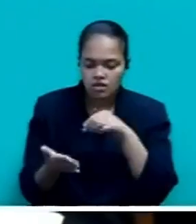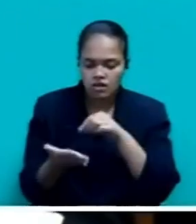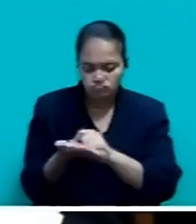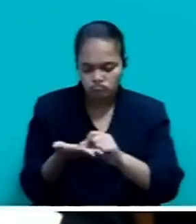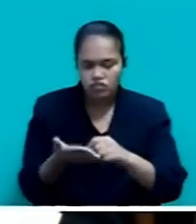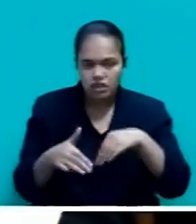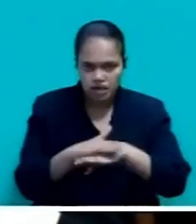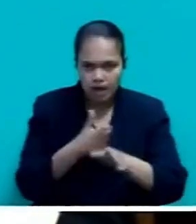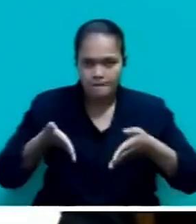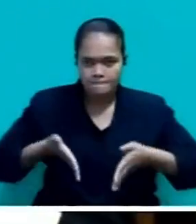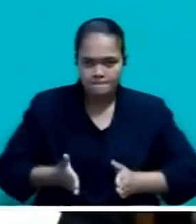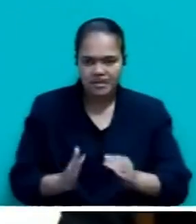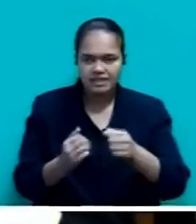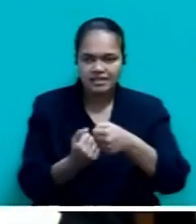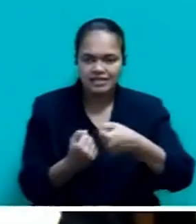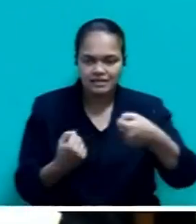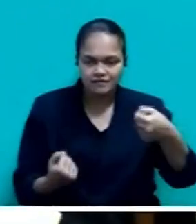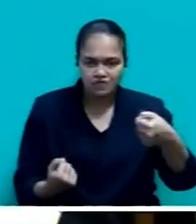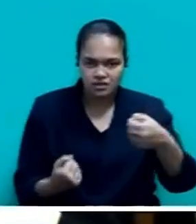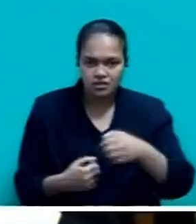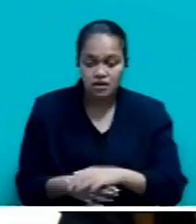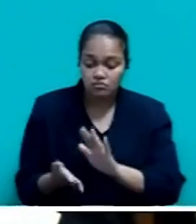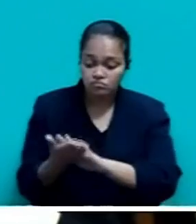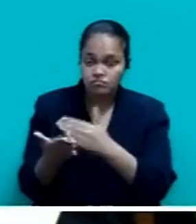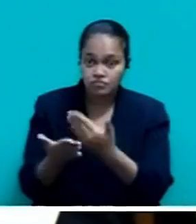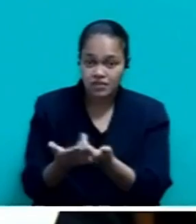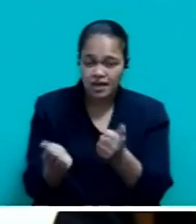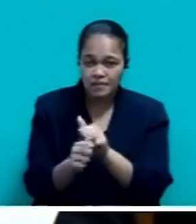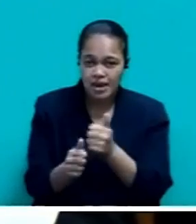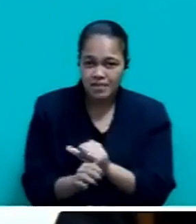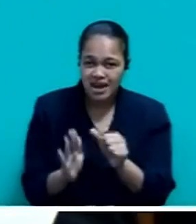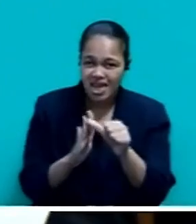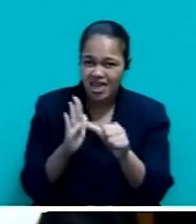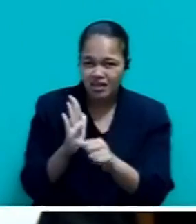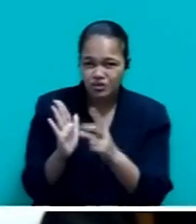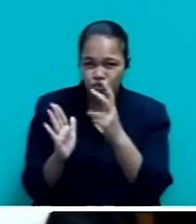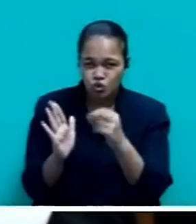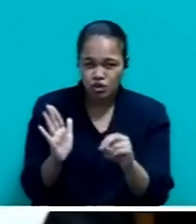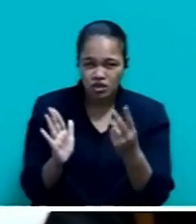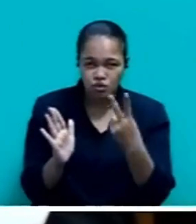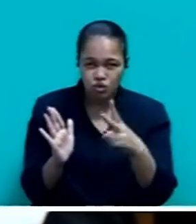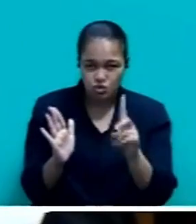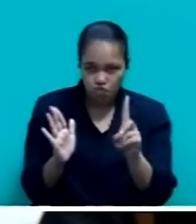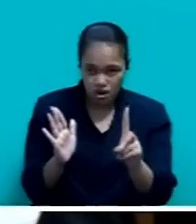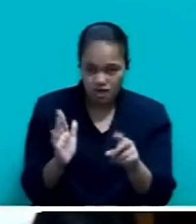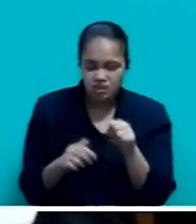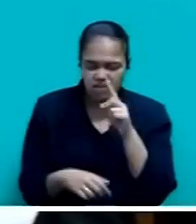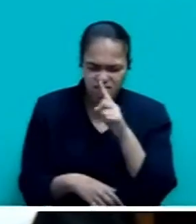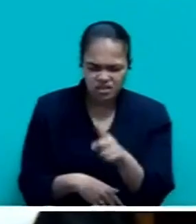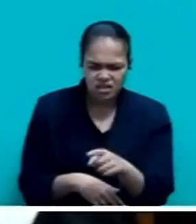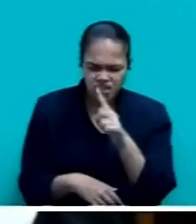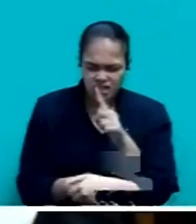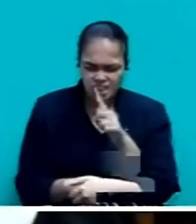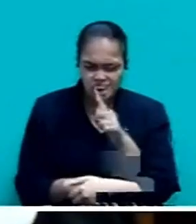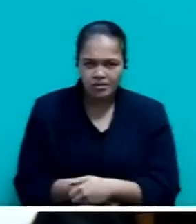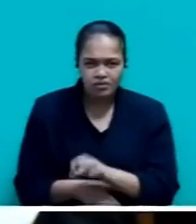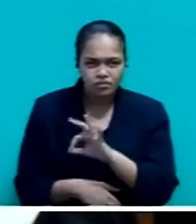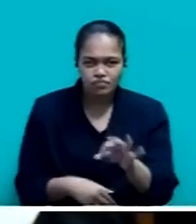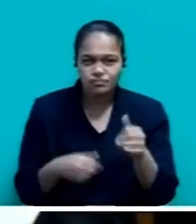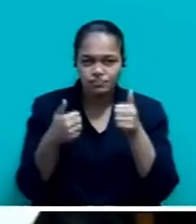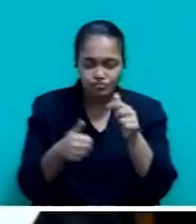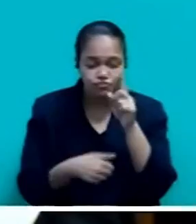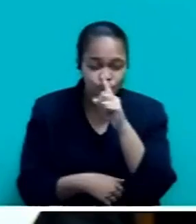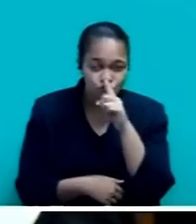certificate. The Interpretation Amendment Act 2021 was seen to disadvantage people